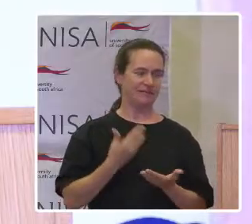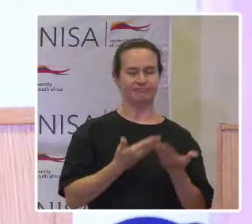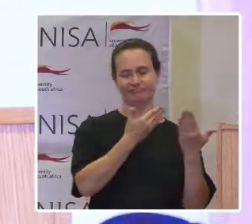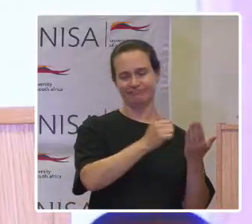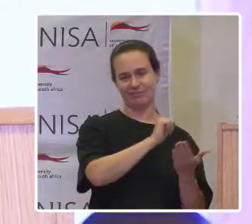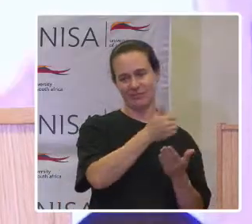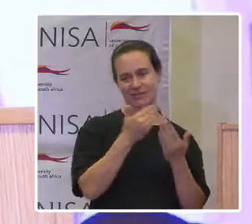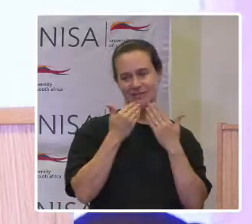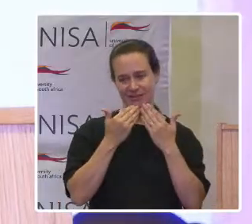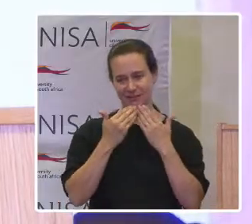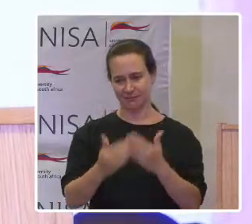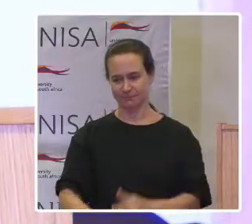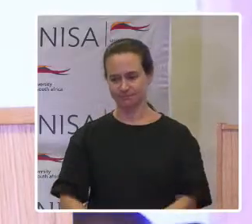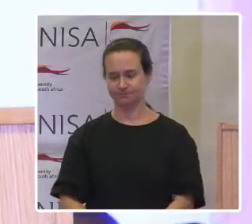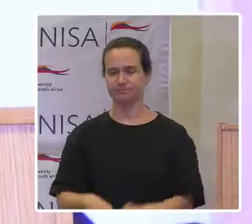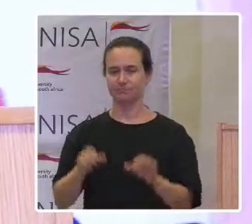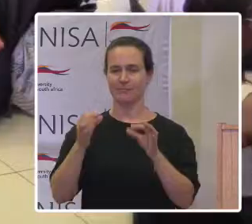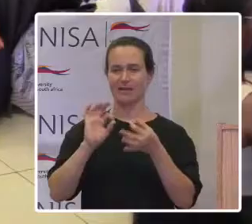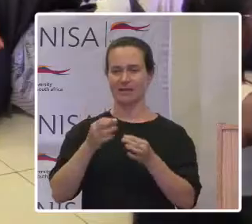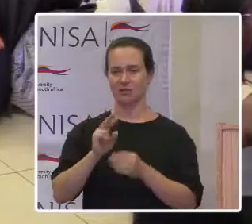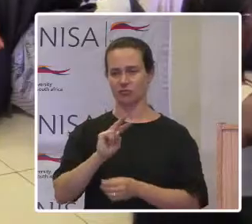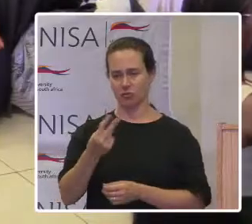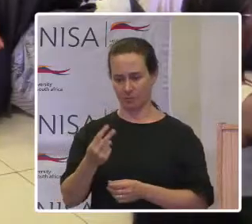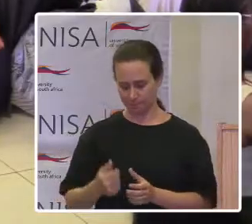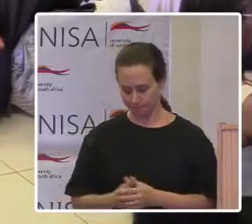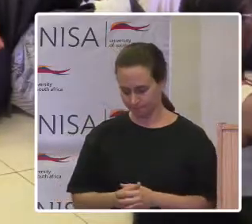mine. Thank you so much.